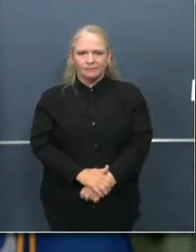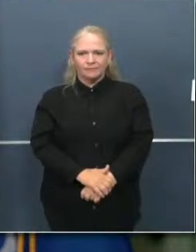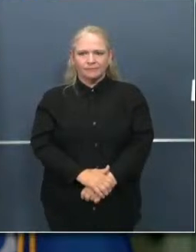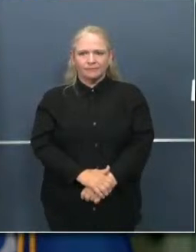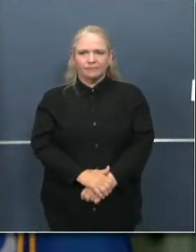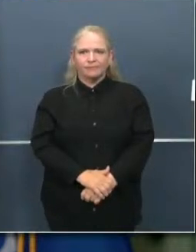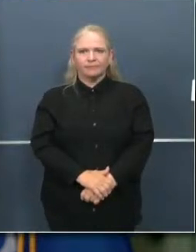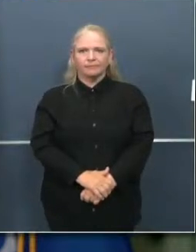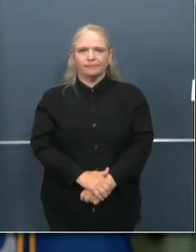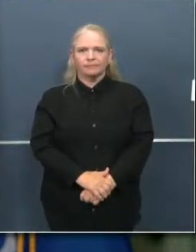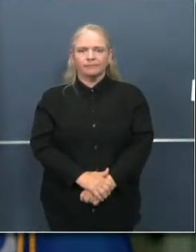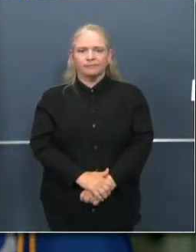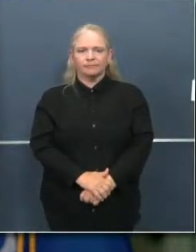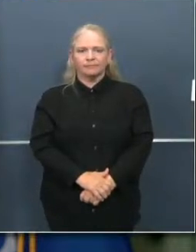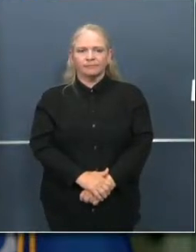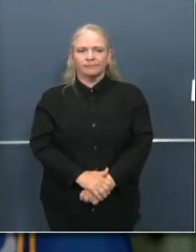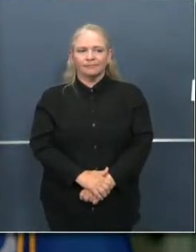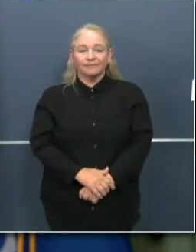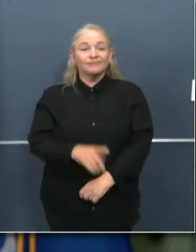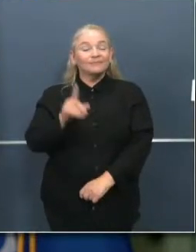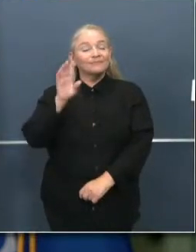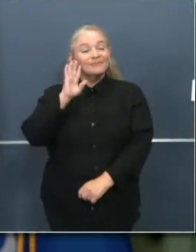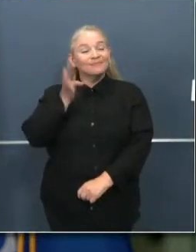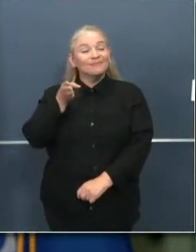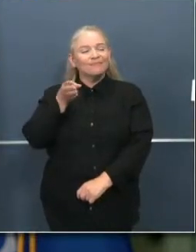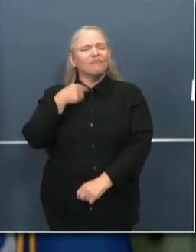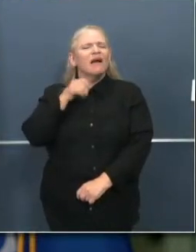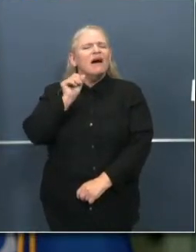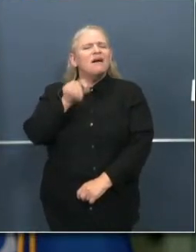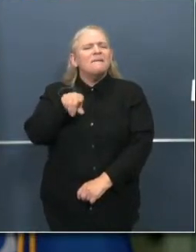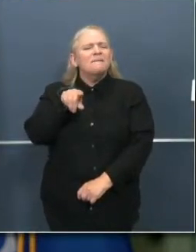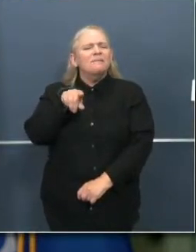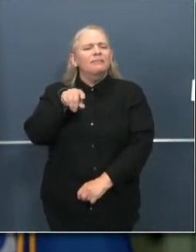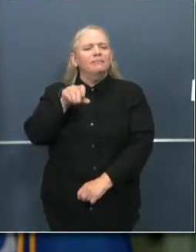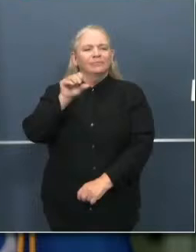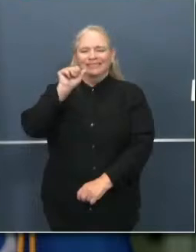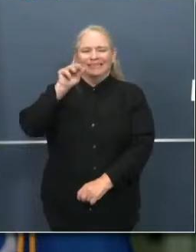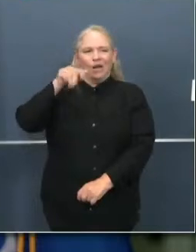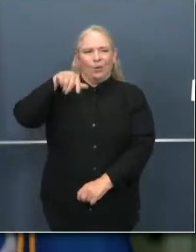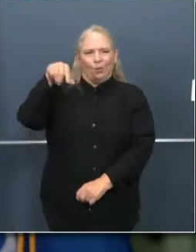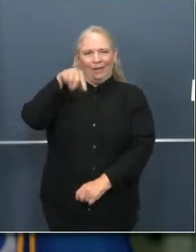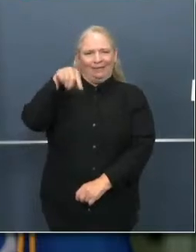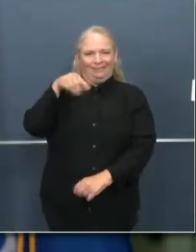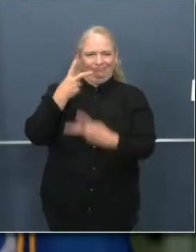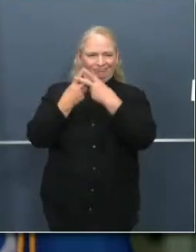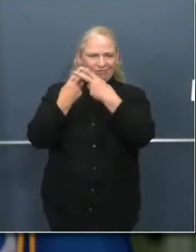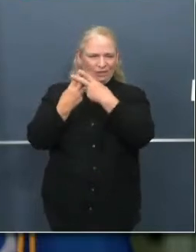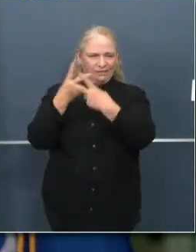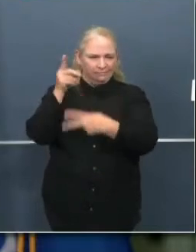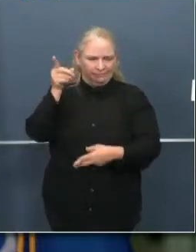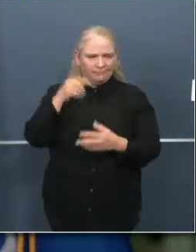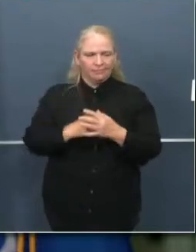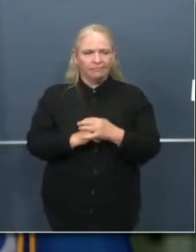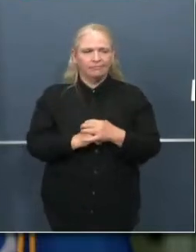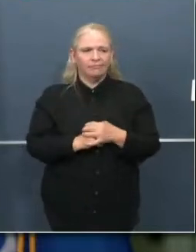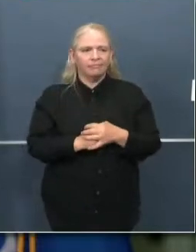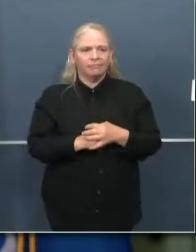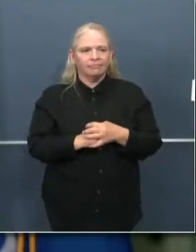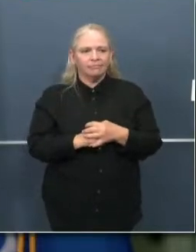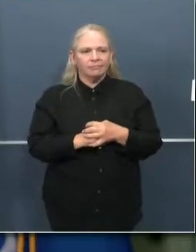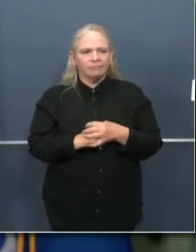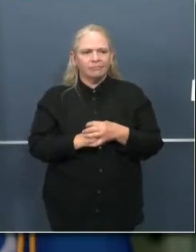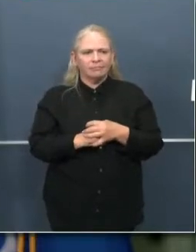until a transfer from the California institution. Now you've got 1,400 incarcerated and more than 150